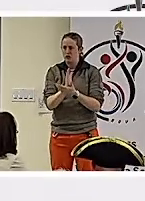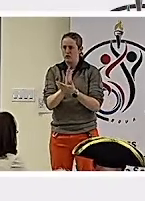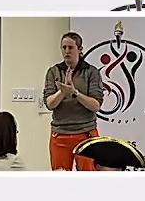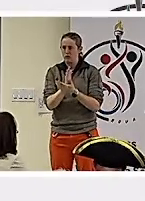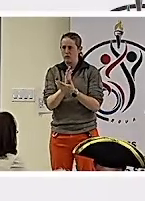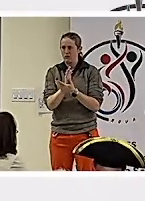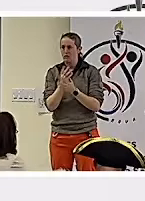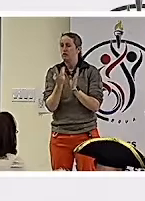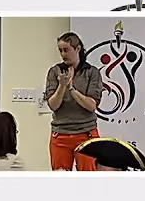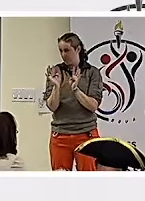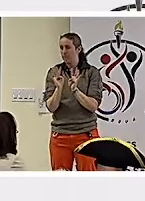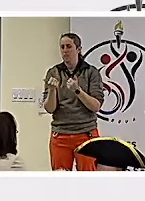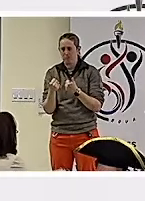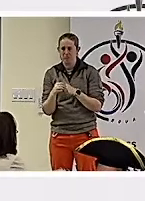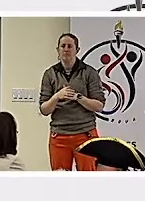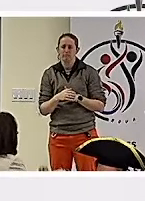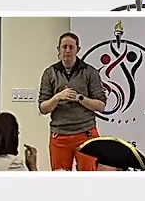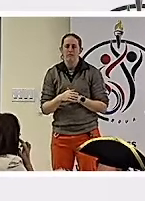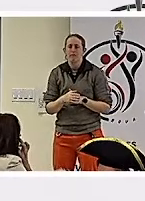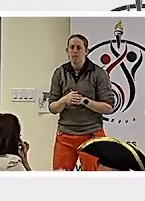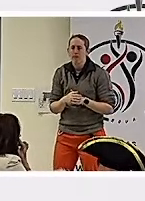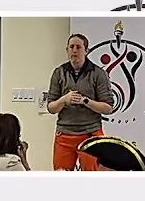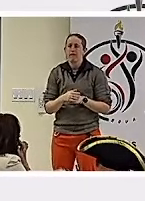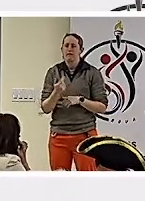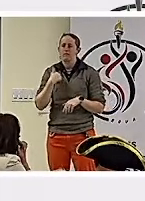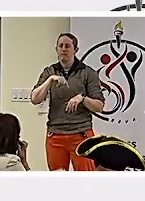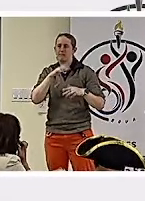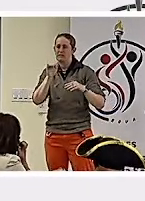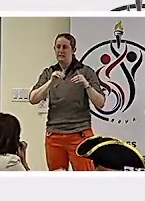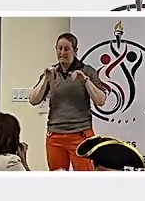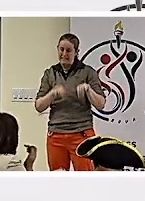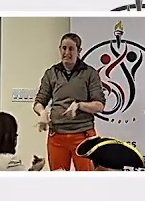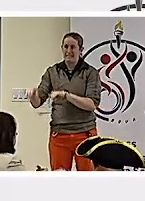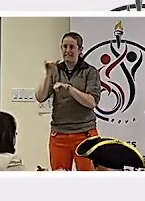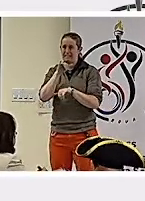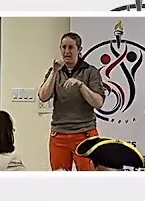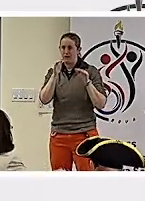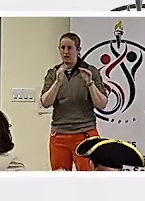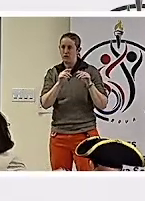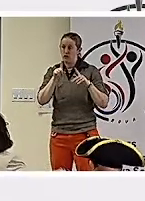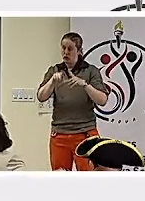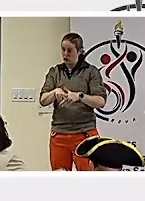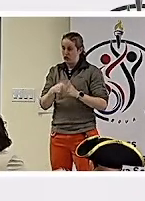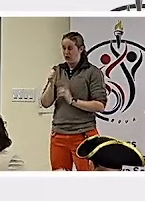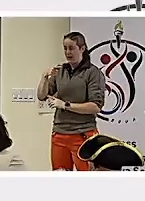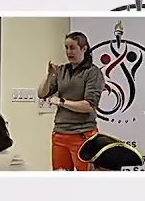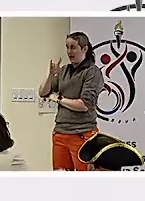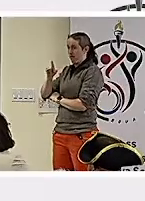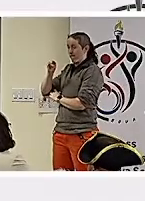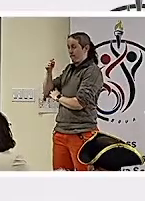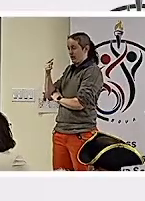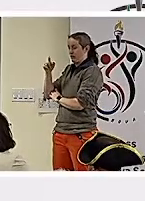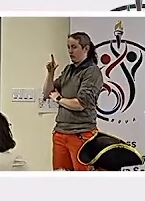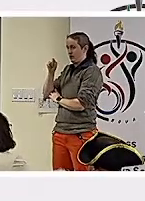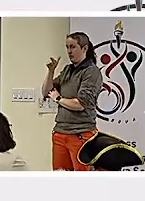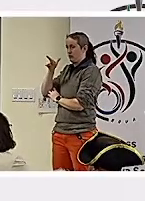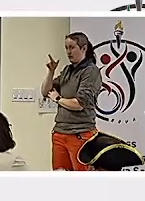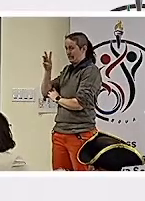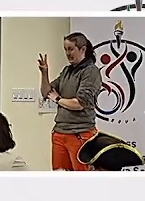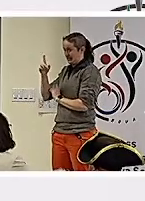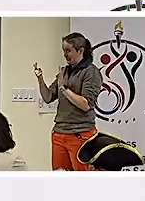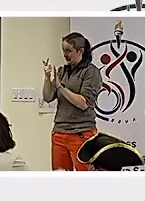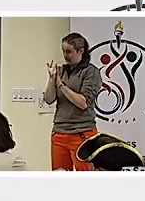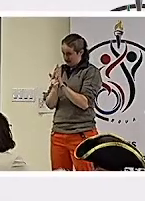Built Environment Accessibility Standard that became law on April 1st, 2026. I just